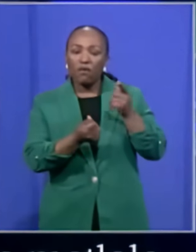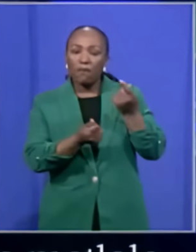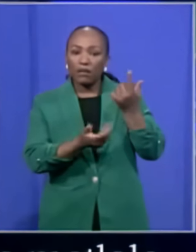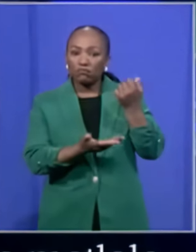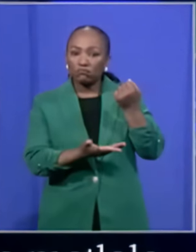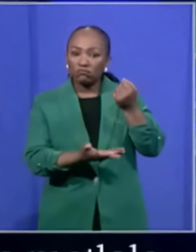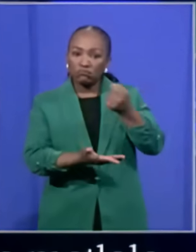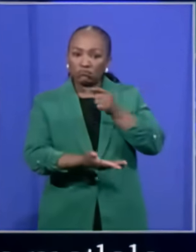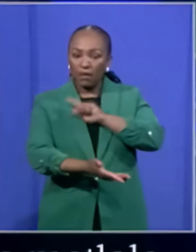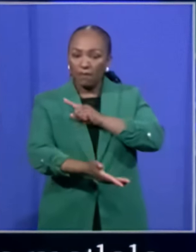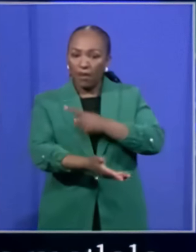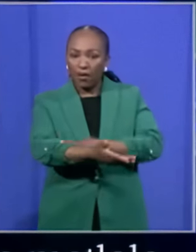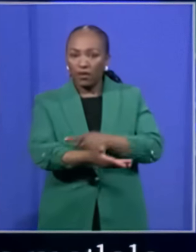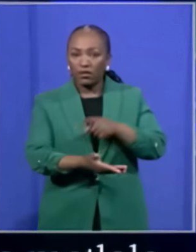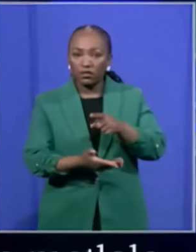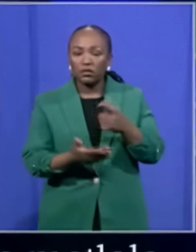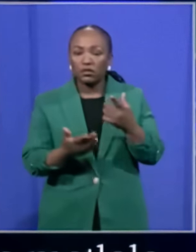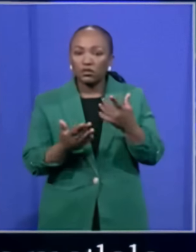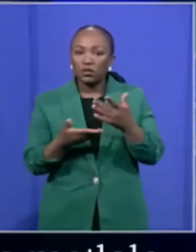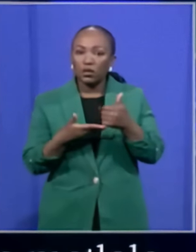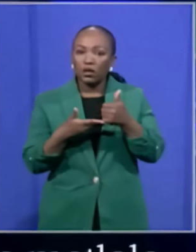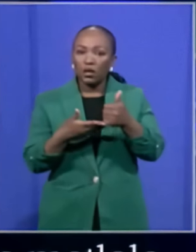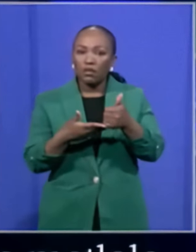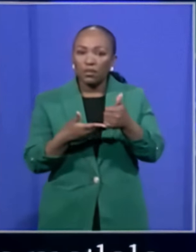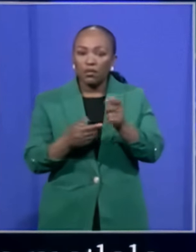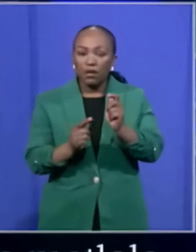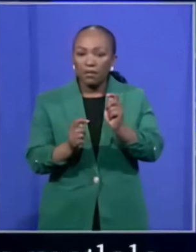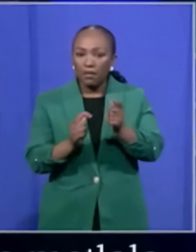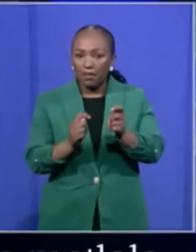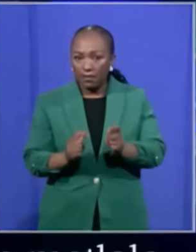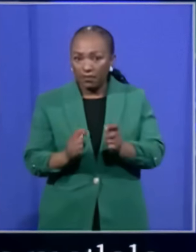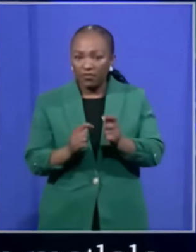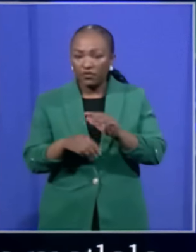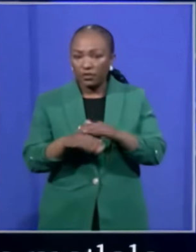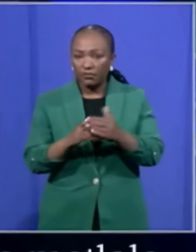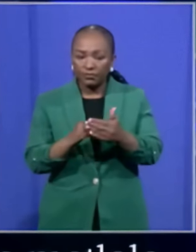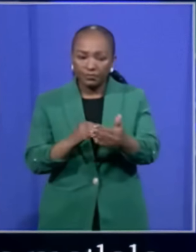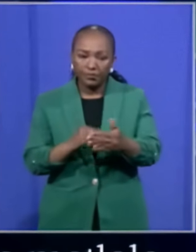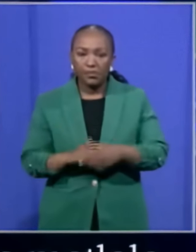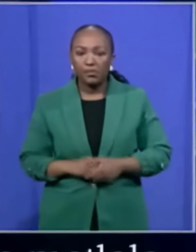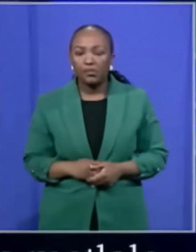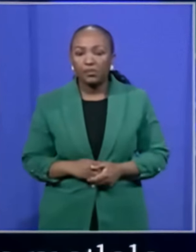le botsitso ebile ke tsona tse lefellang mokitlane ka nako e baletsweng.